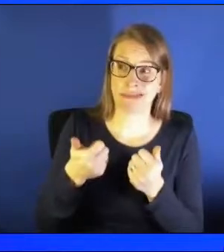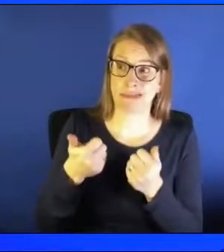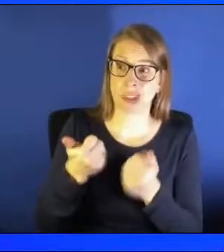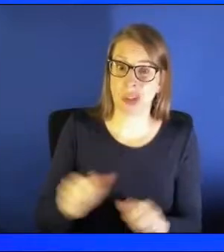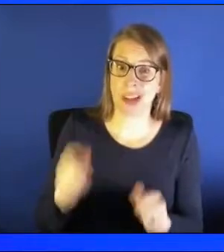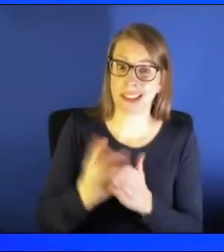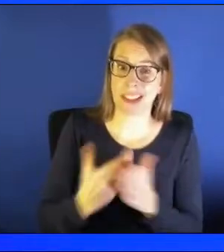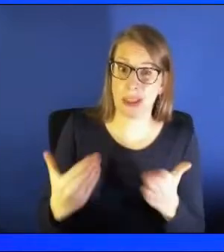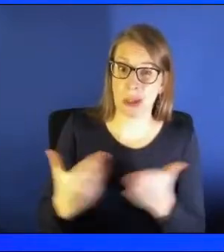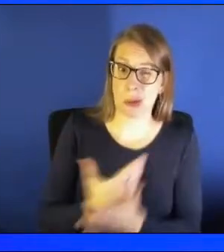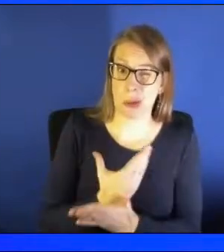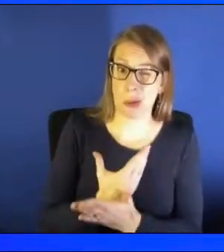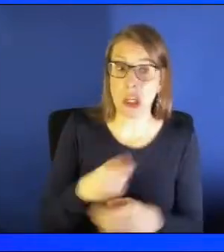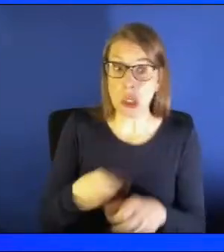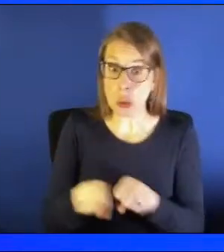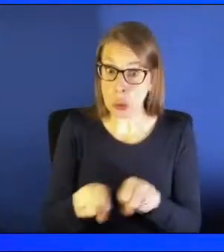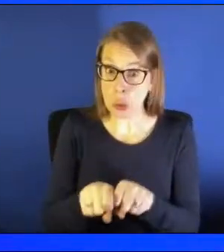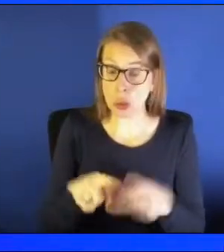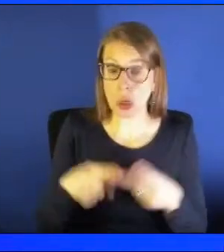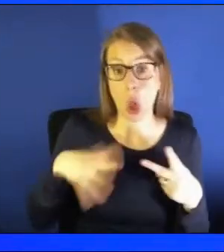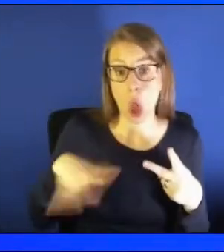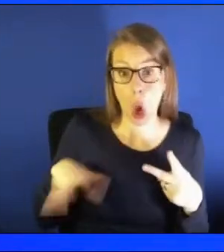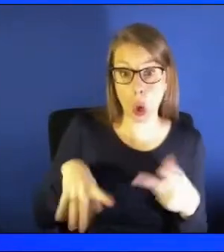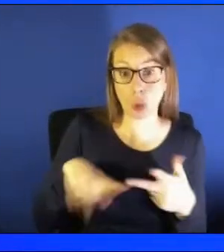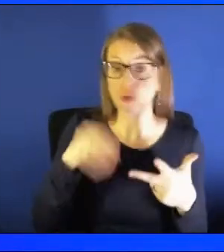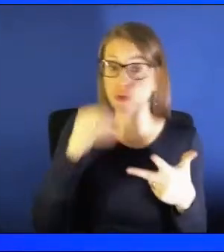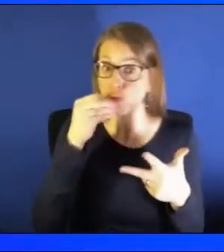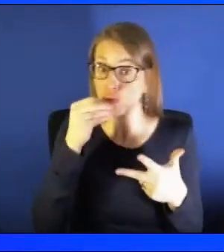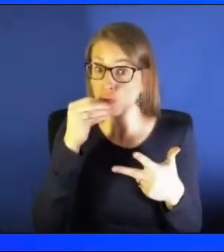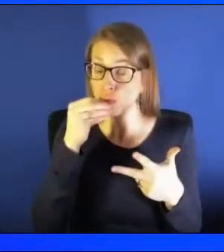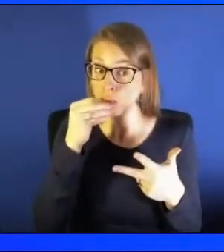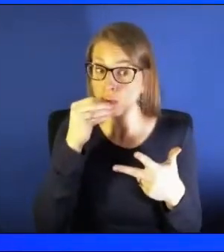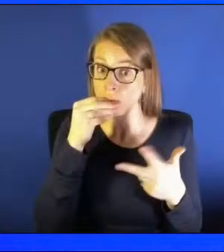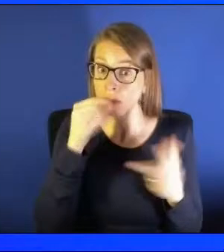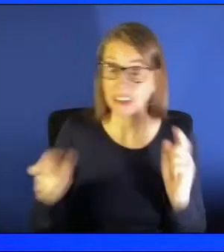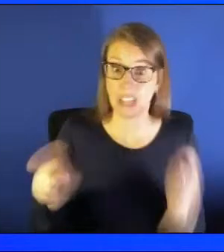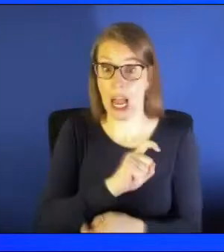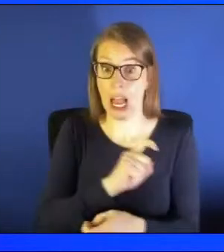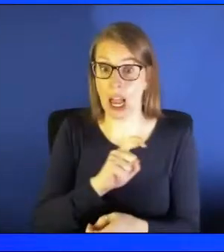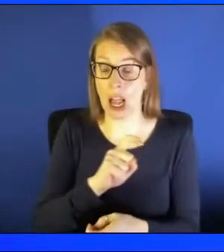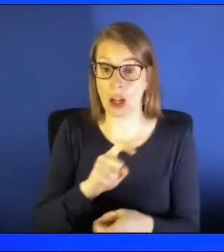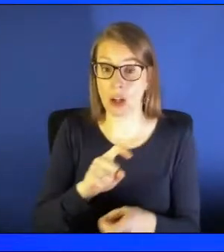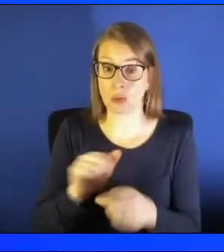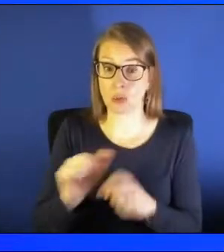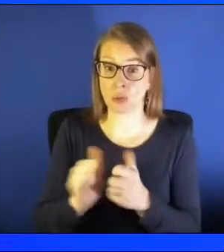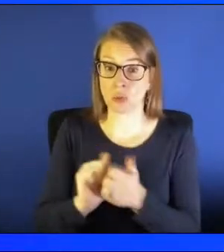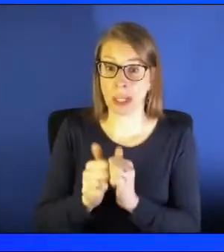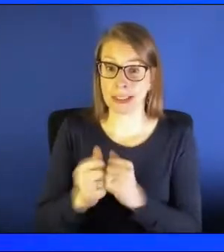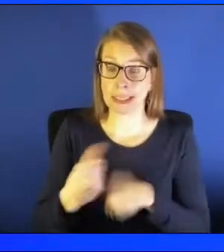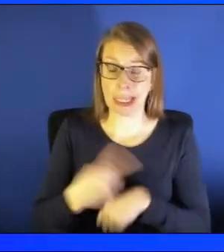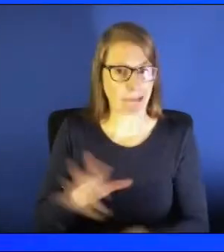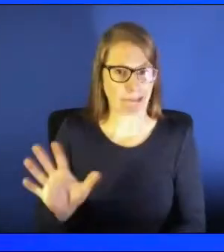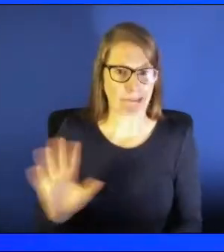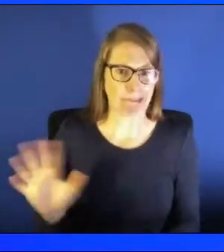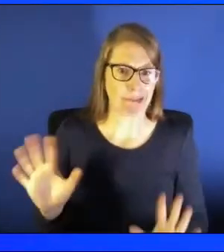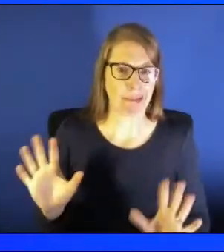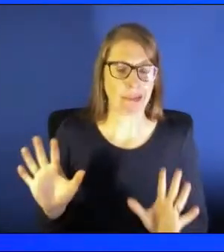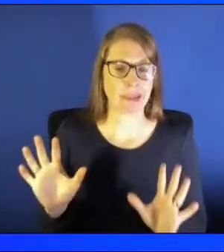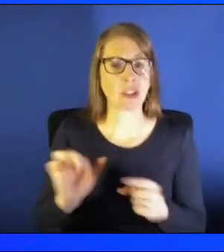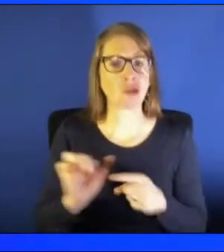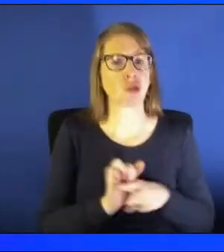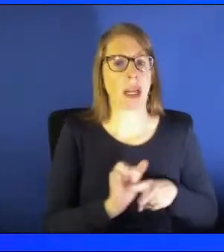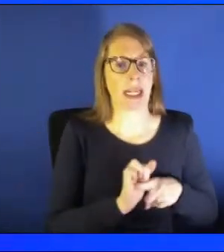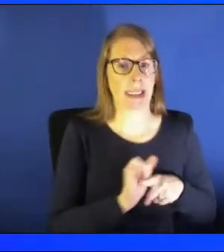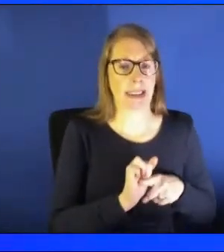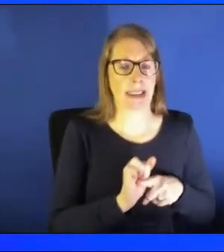about shoes, clothes, food, whatever it might be, you really want to use your training to